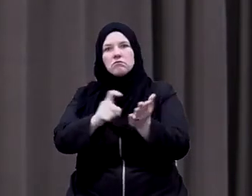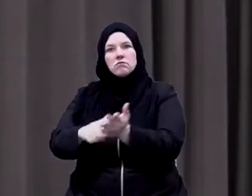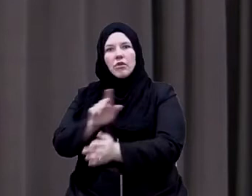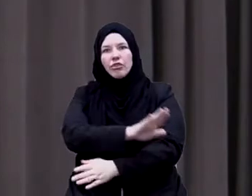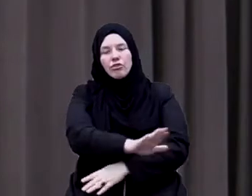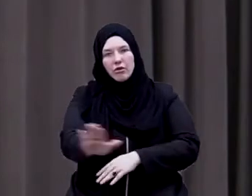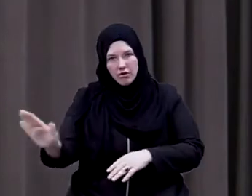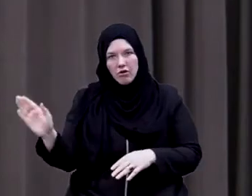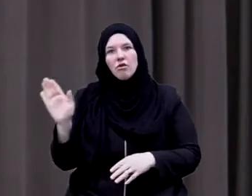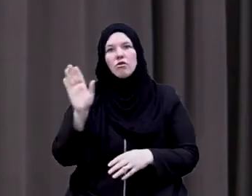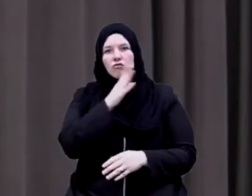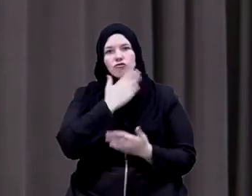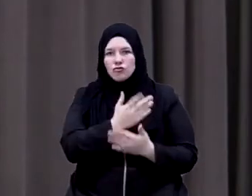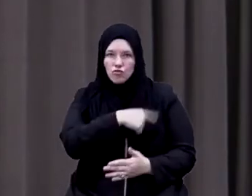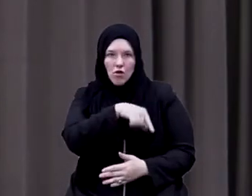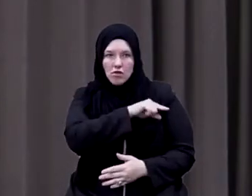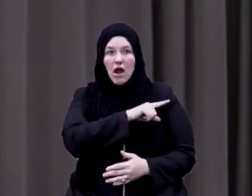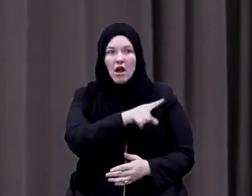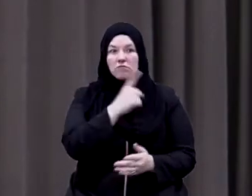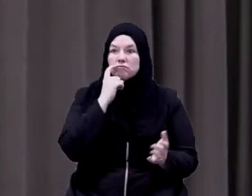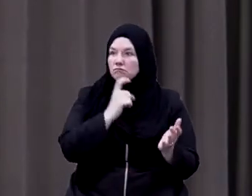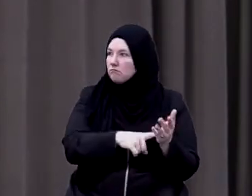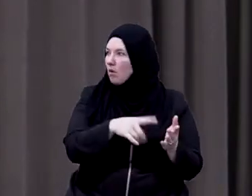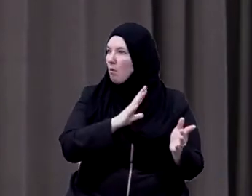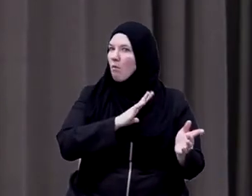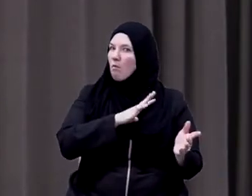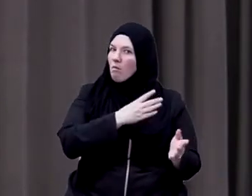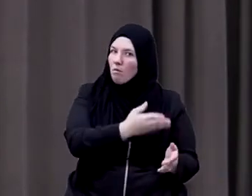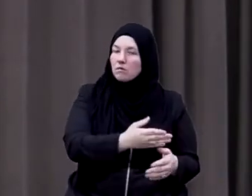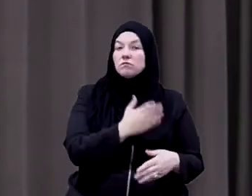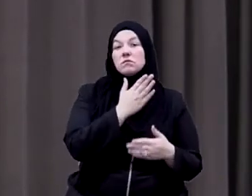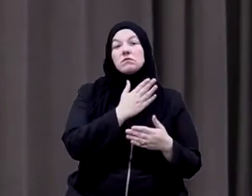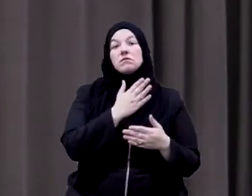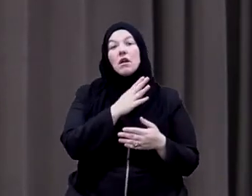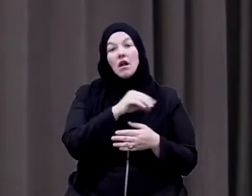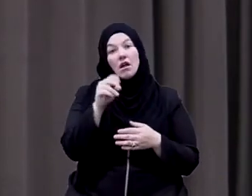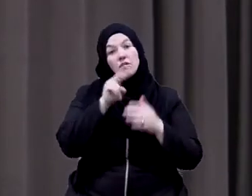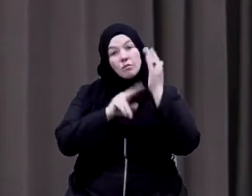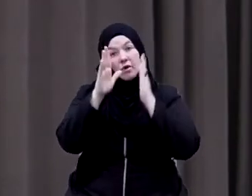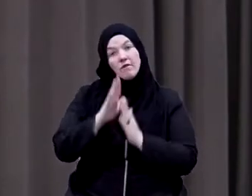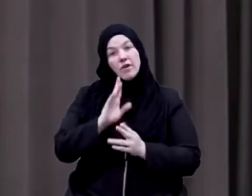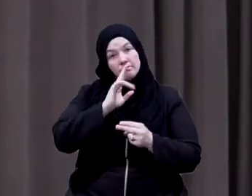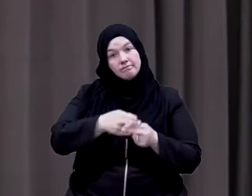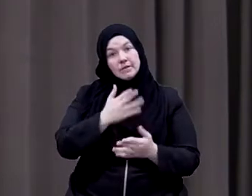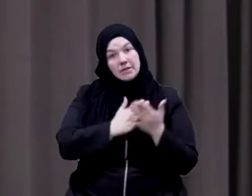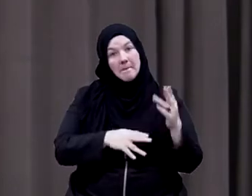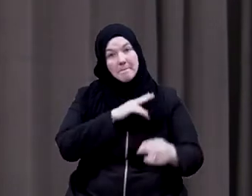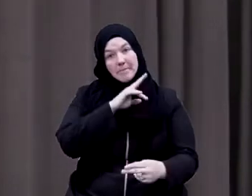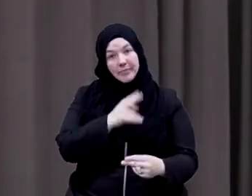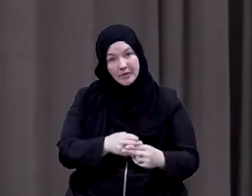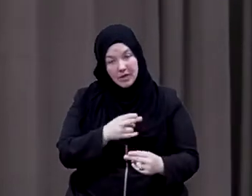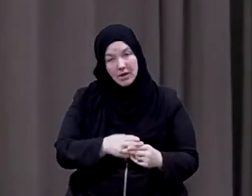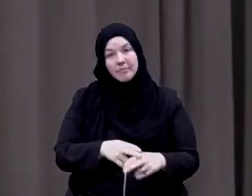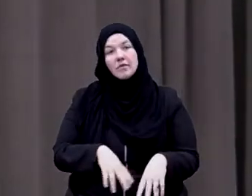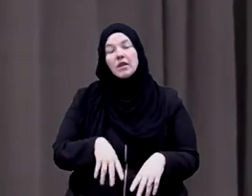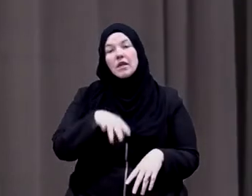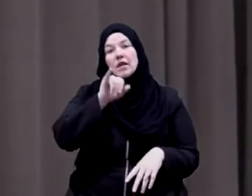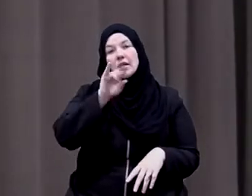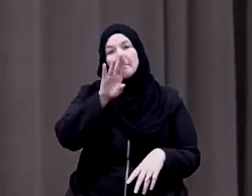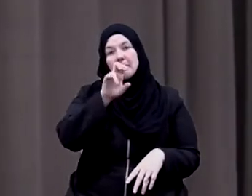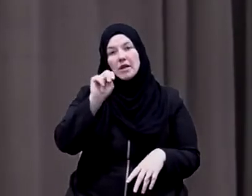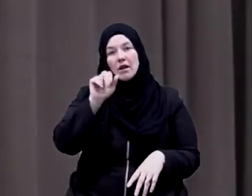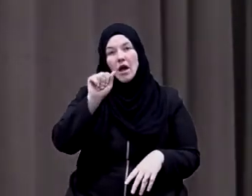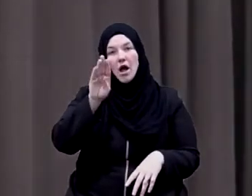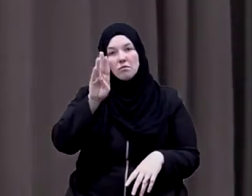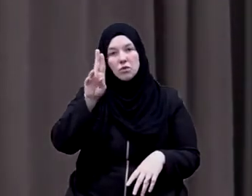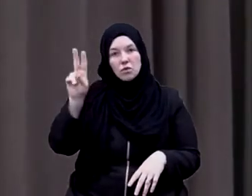fiqh issues. So he highlighted some names and tags. So Ali ibn Abi Talib